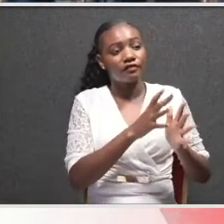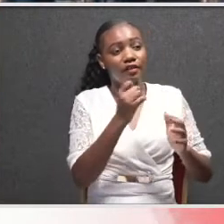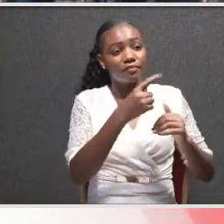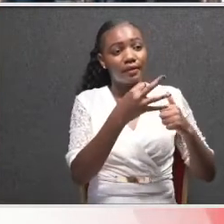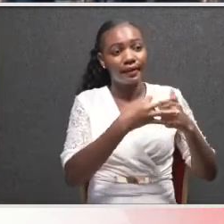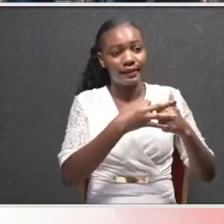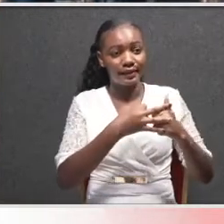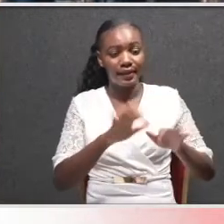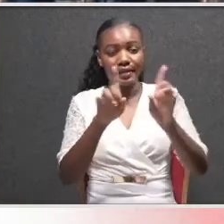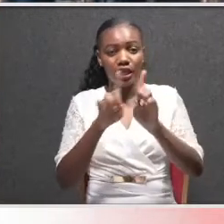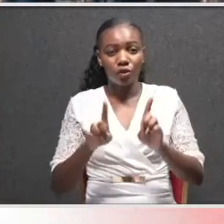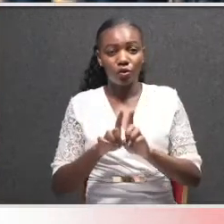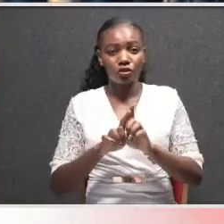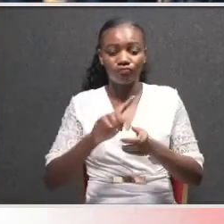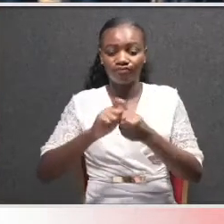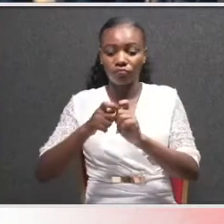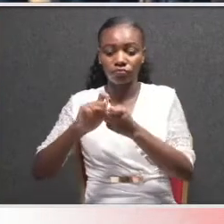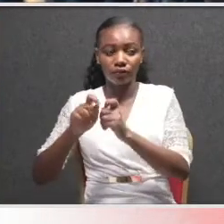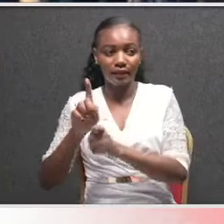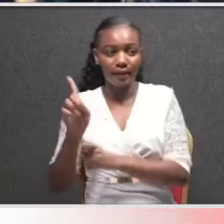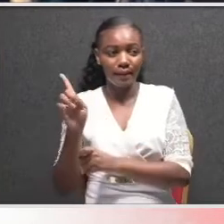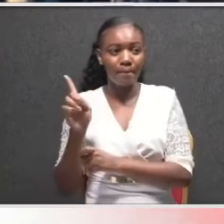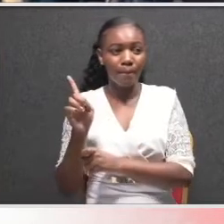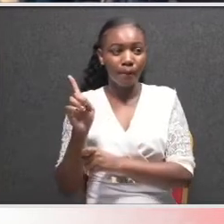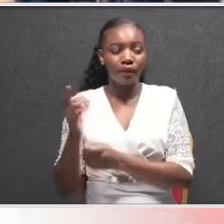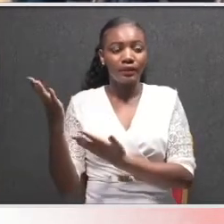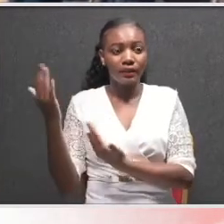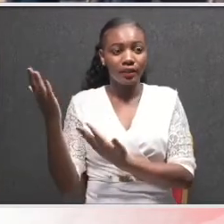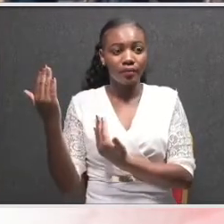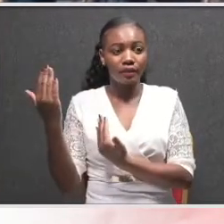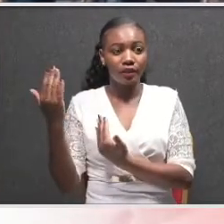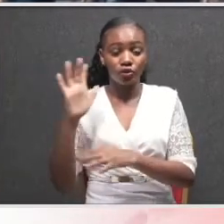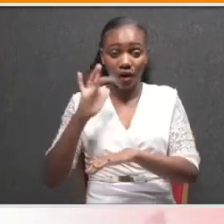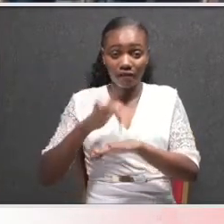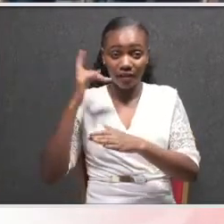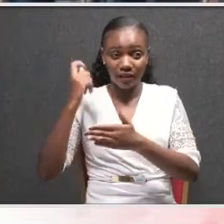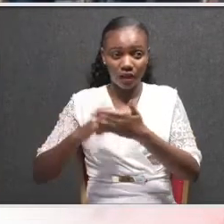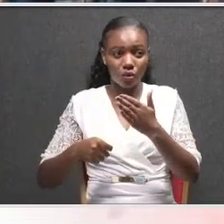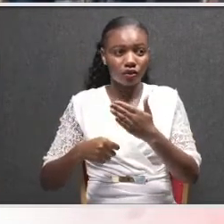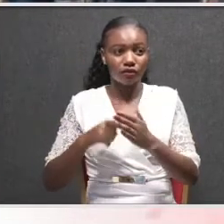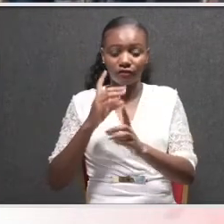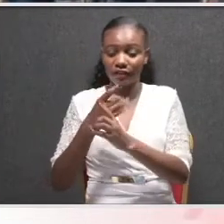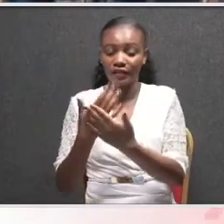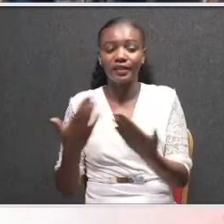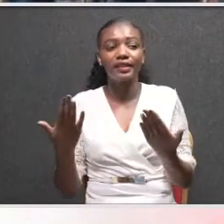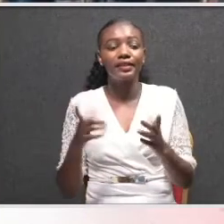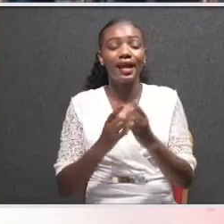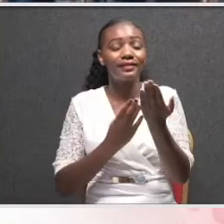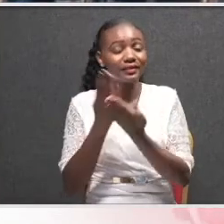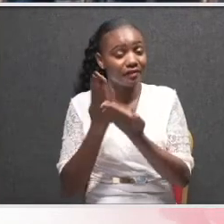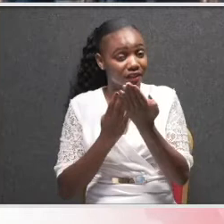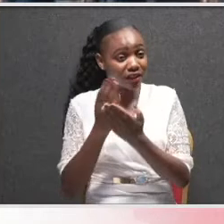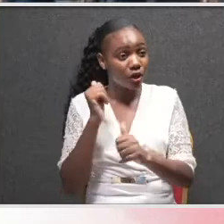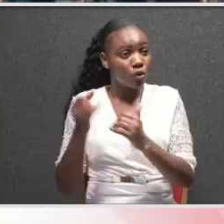August. However, the adjustment of the inflation rate is expected to impact the cost of all accessible goods and services,